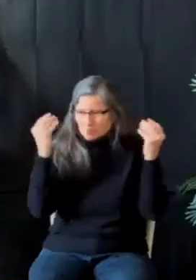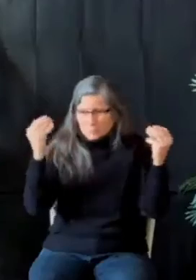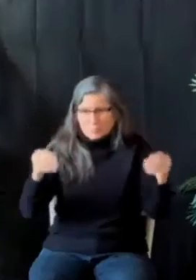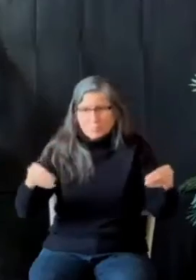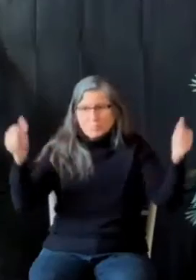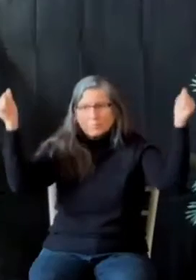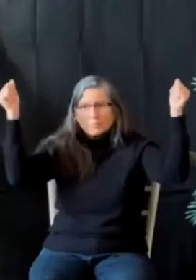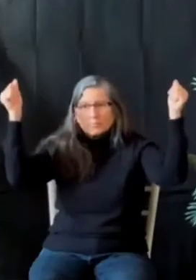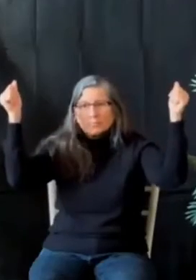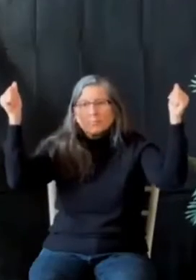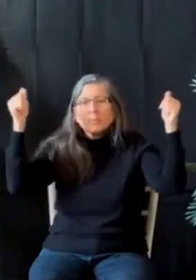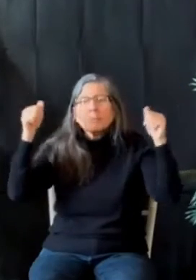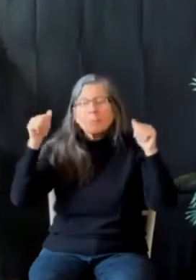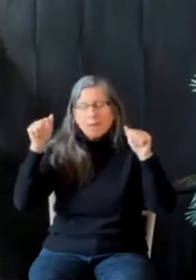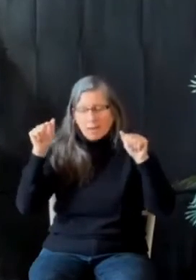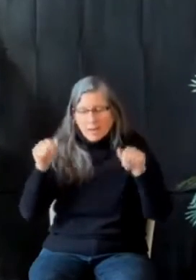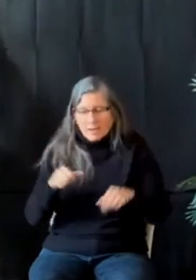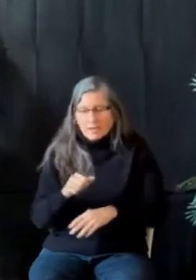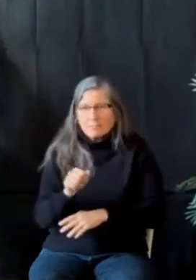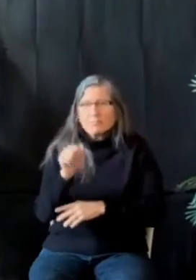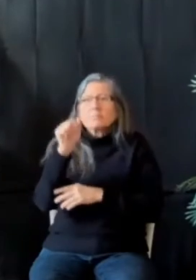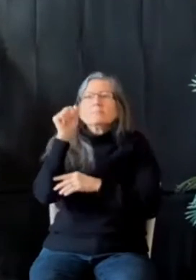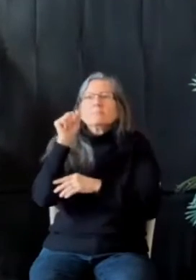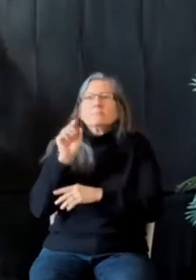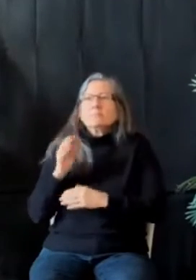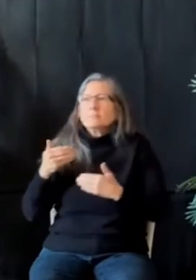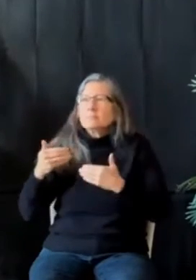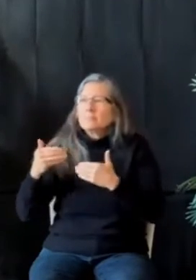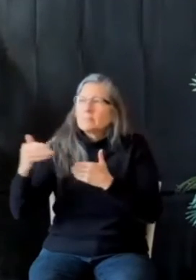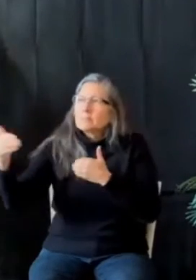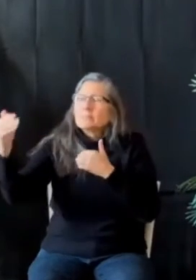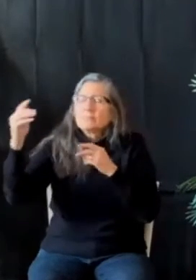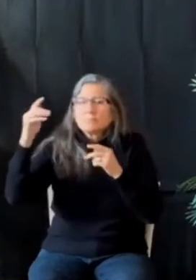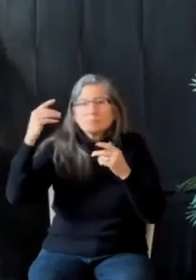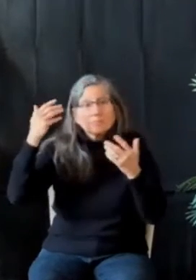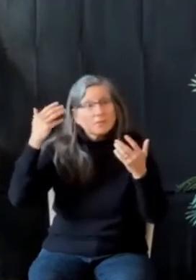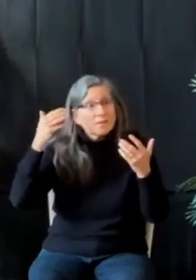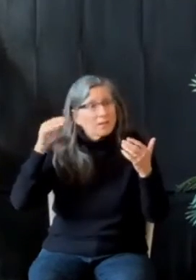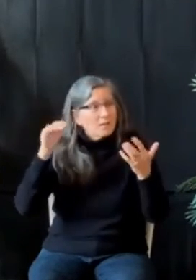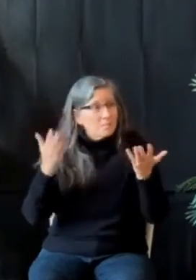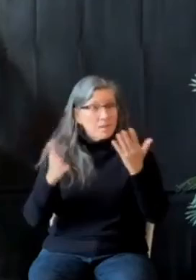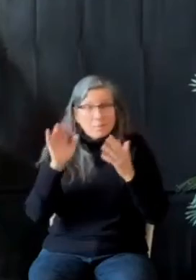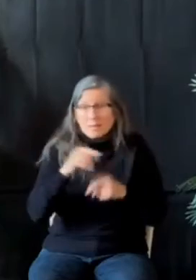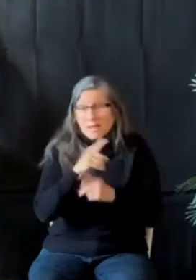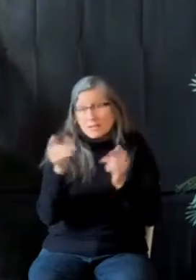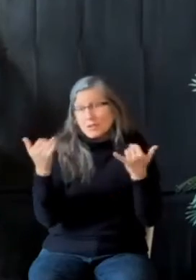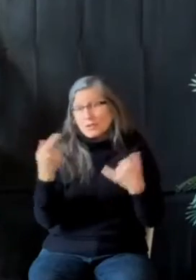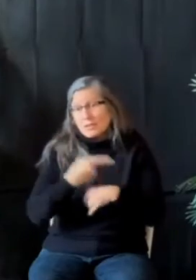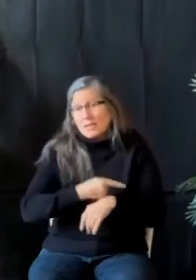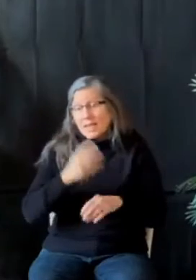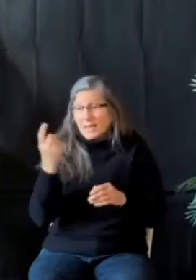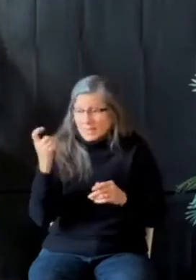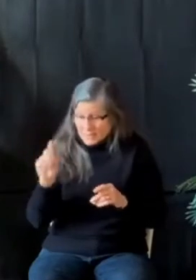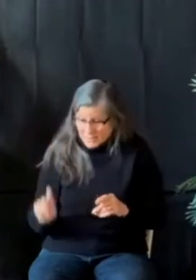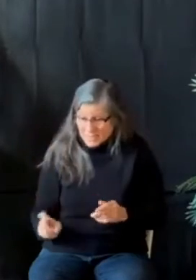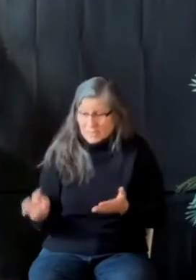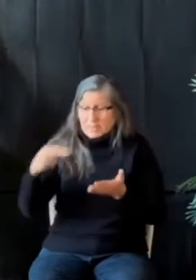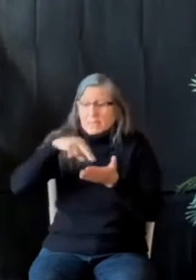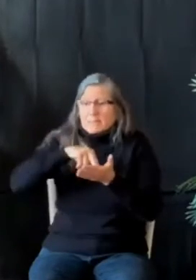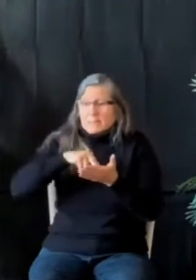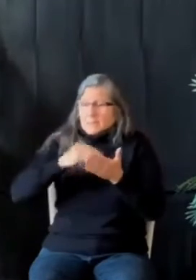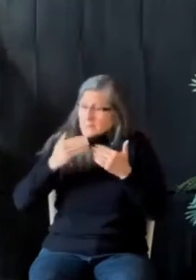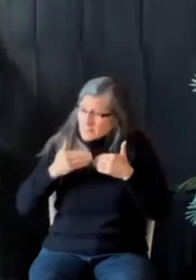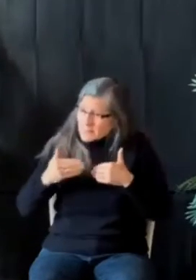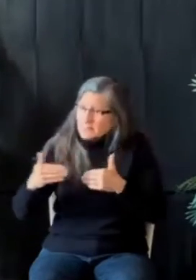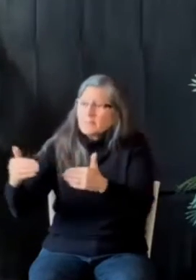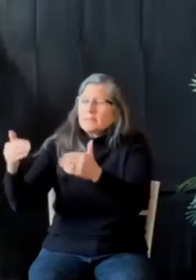gone, and I was able to stand up and move forward in my life. And dear friend, that may be you today. You need to stand up and start moving forward instead